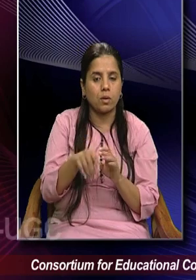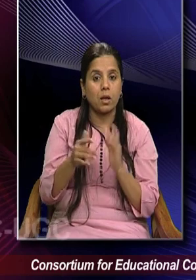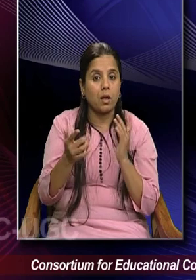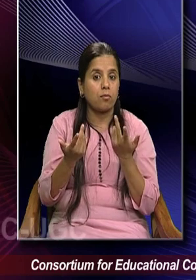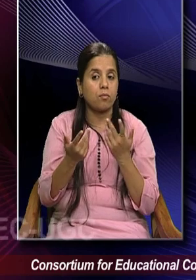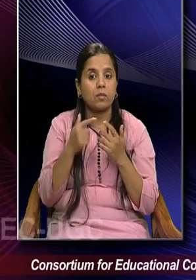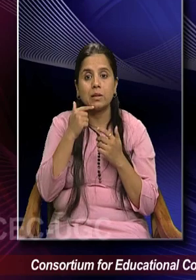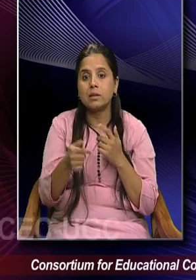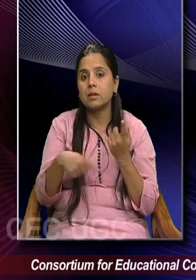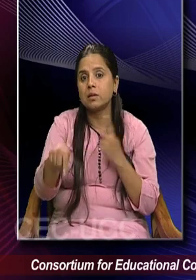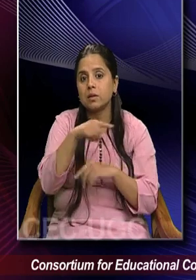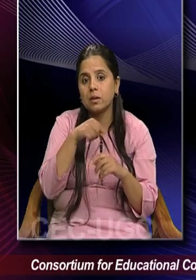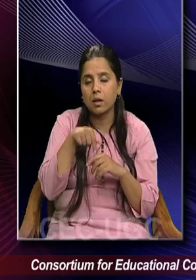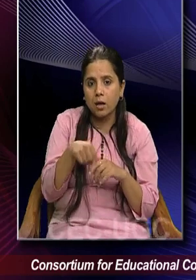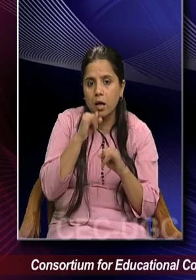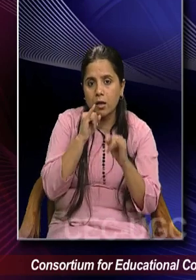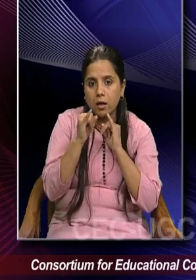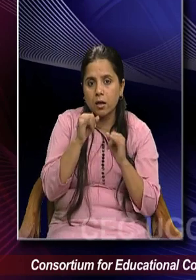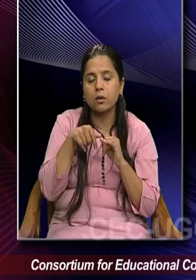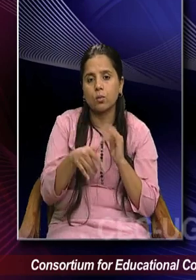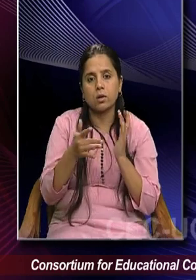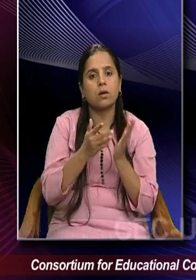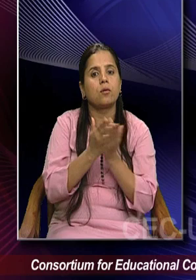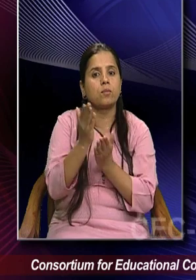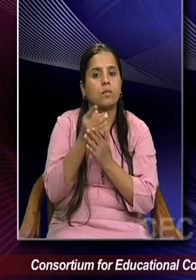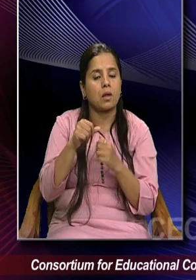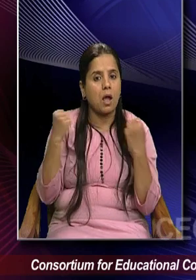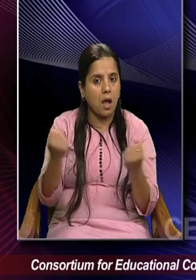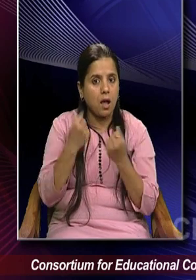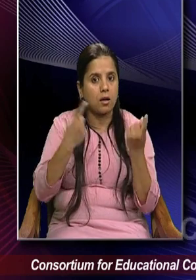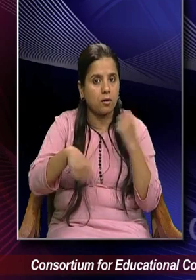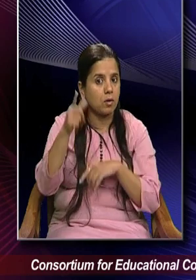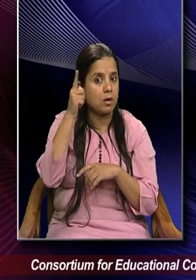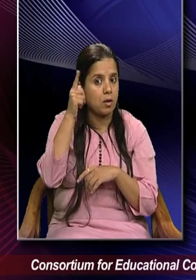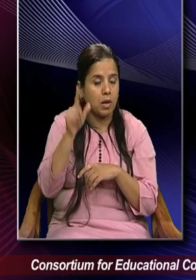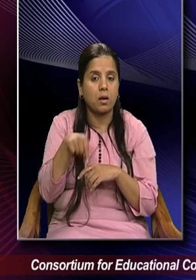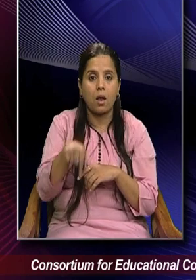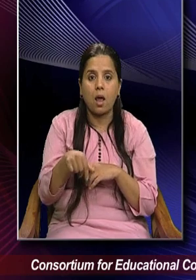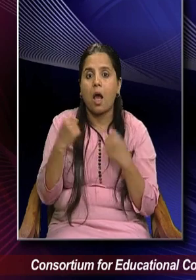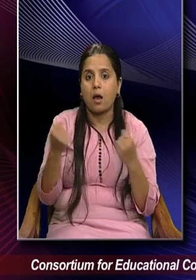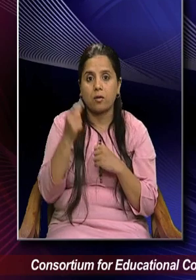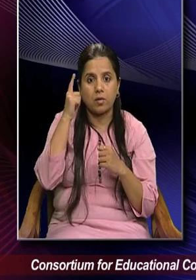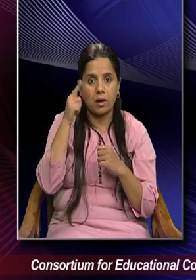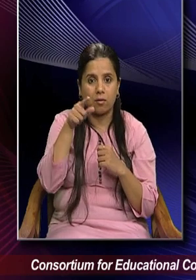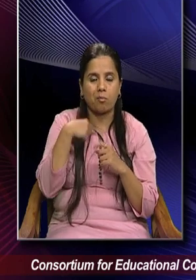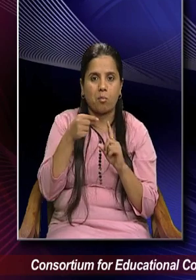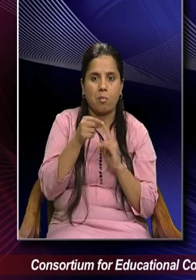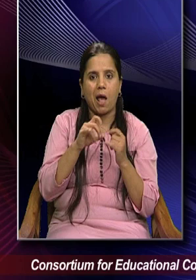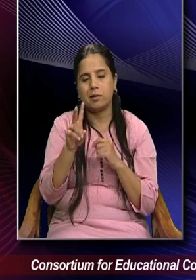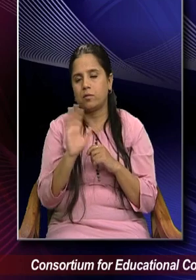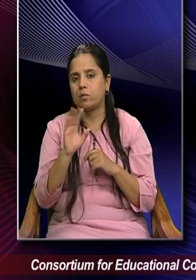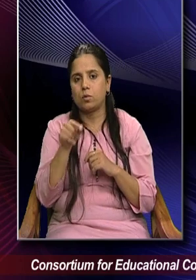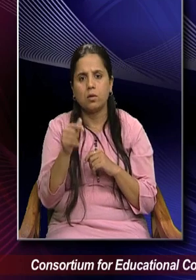technique, active listening is very important. You have to be active listener, not passive listener.